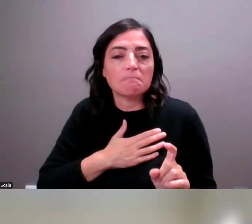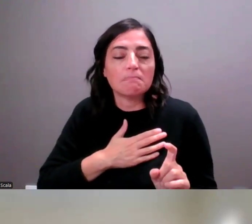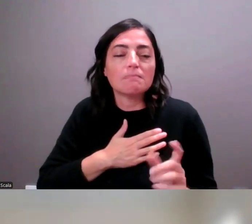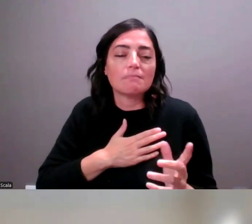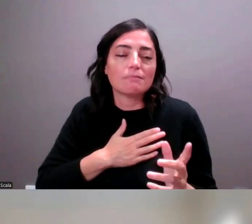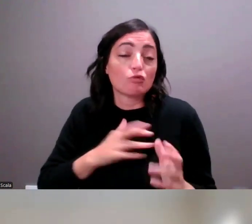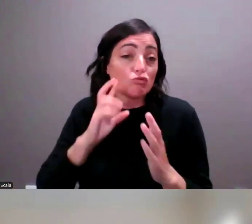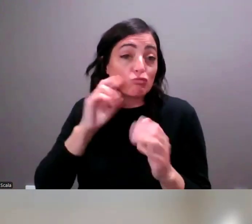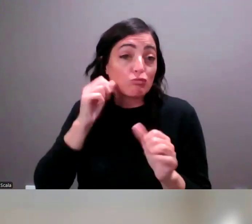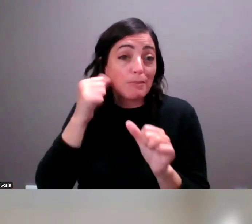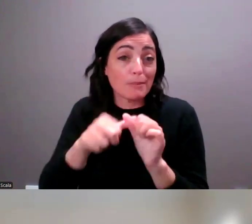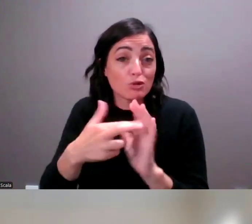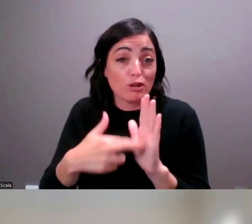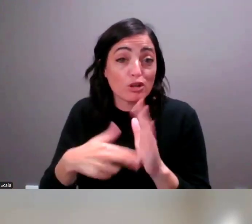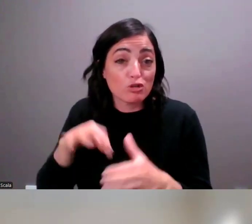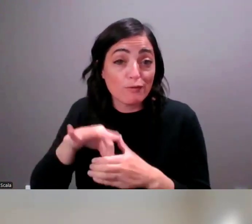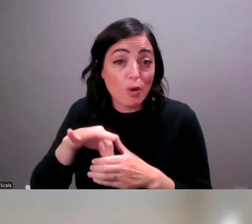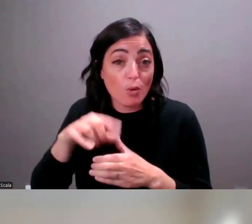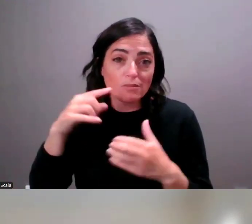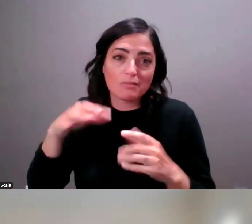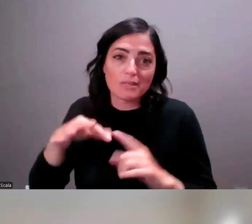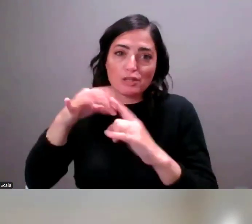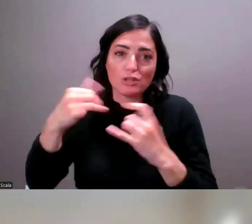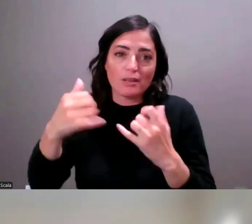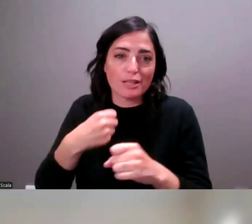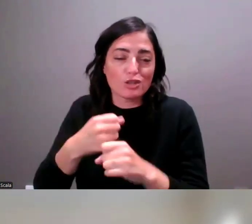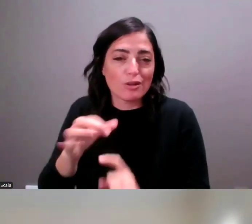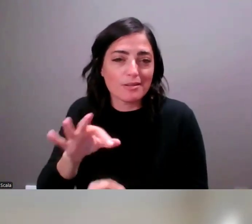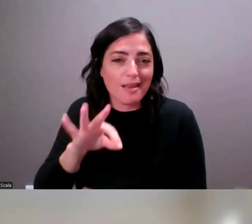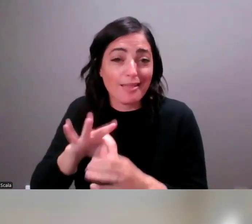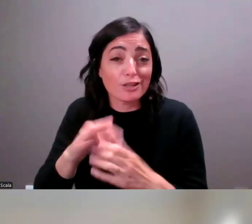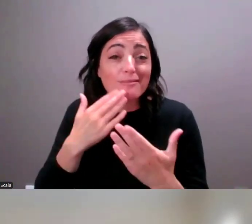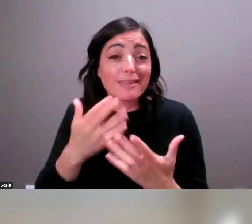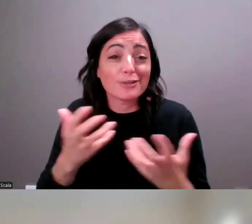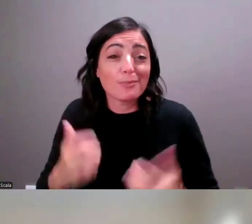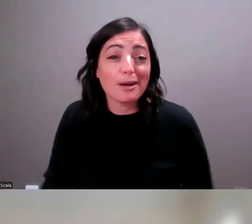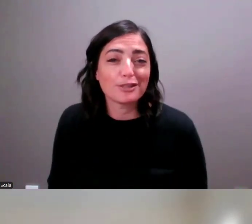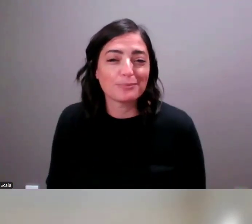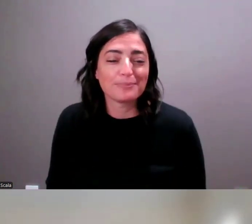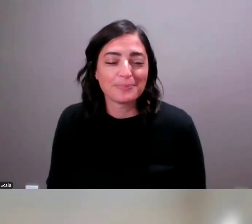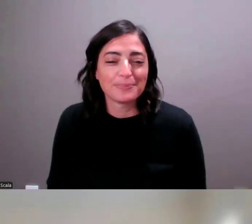to register to vote and vote in this election. Thank you so much.